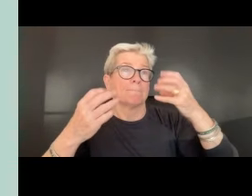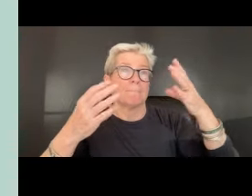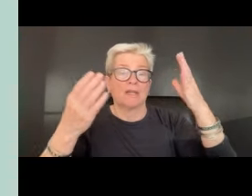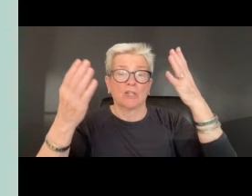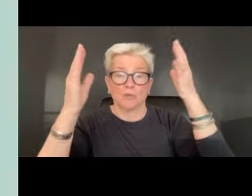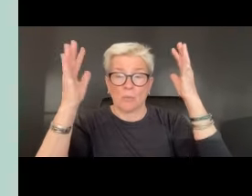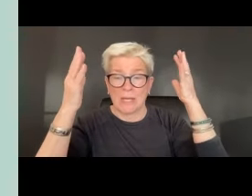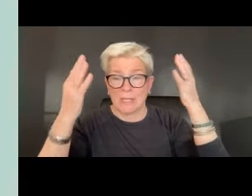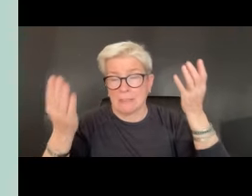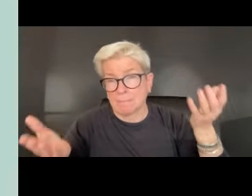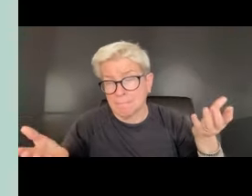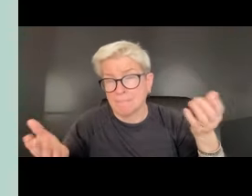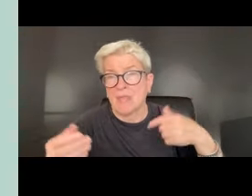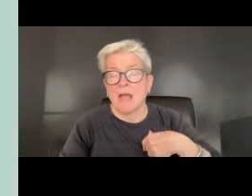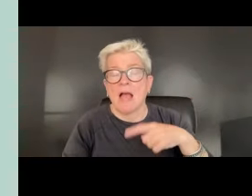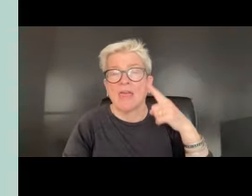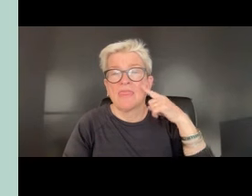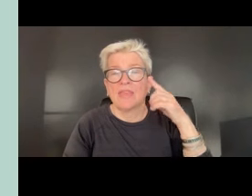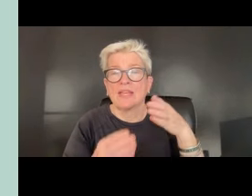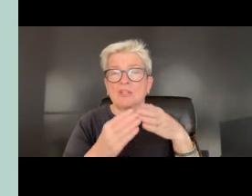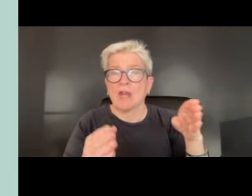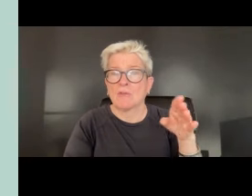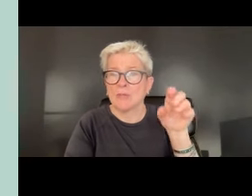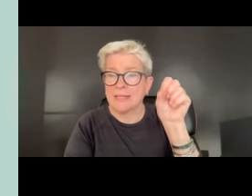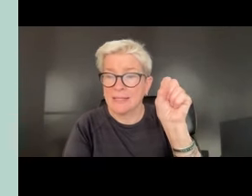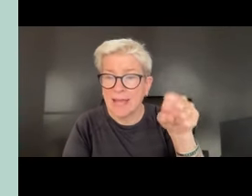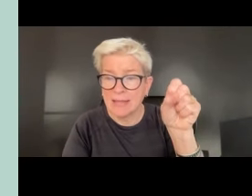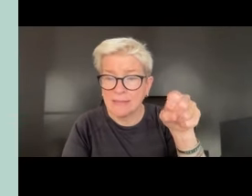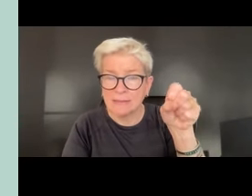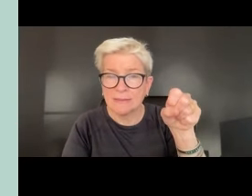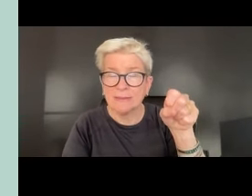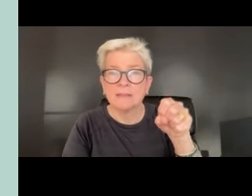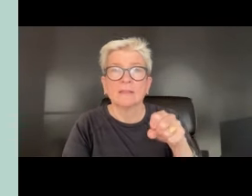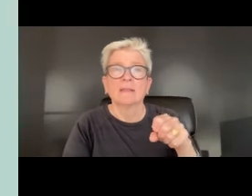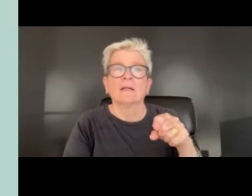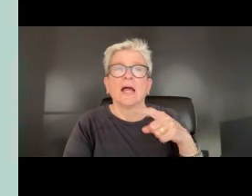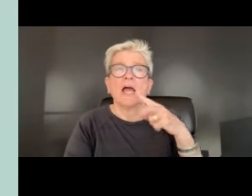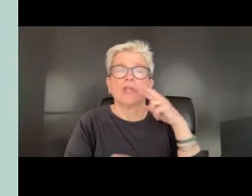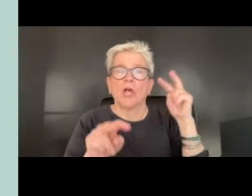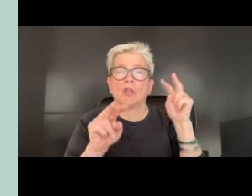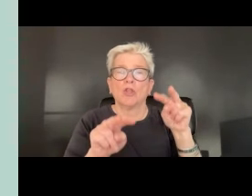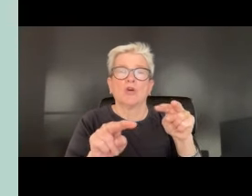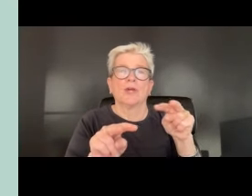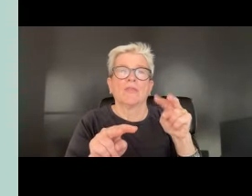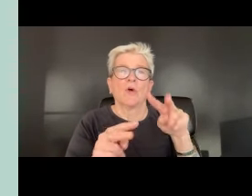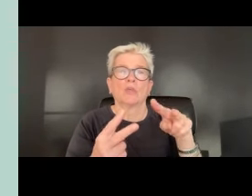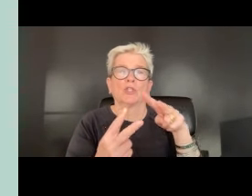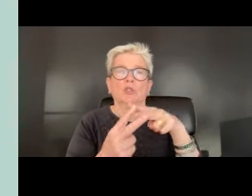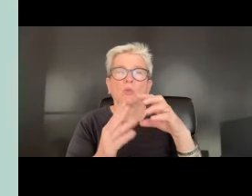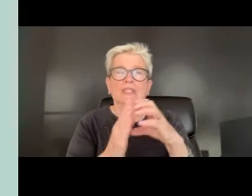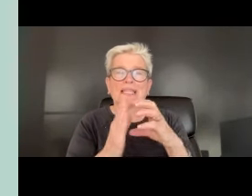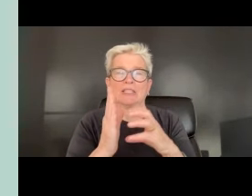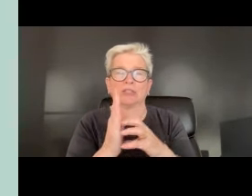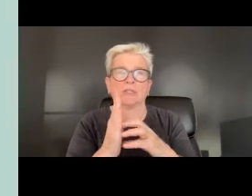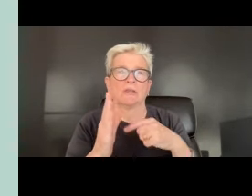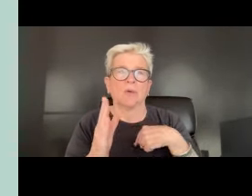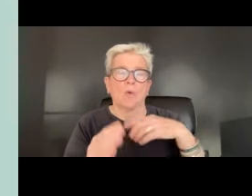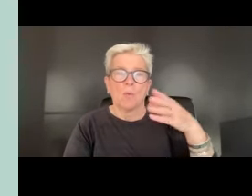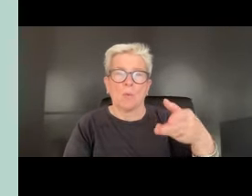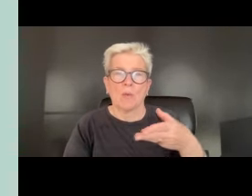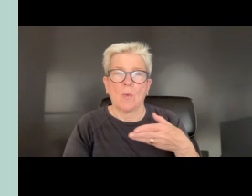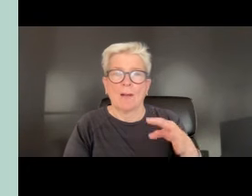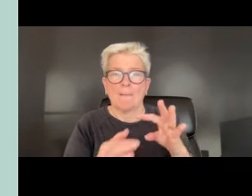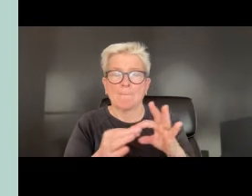So I think generally, yes. You know, take a look at those two sections. We would welcome comments